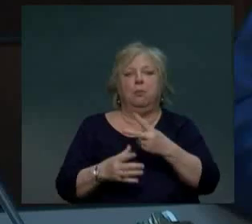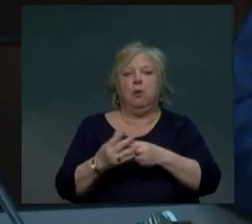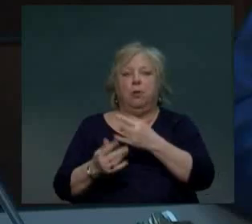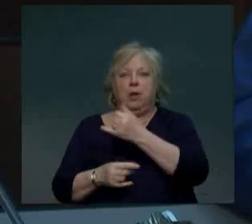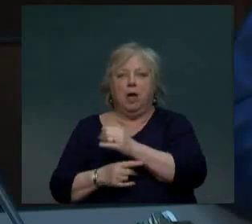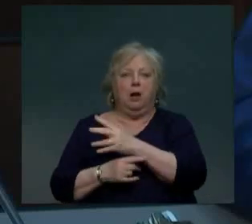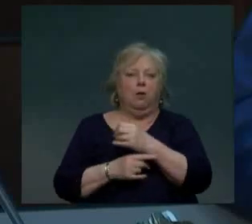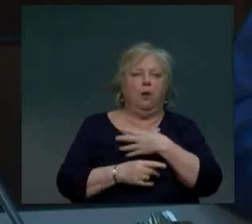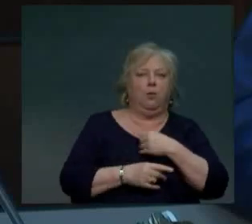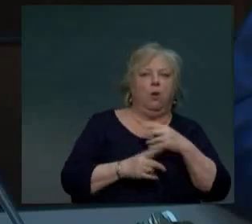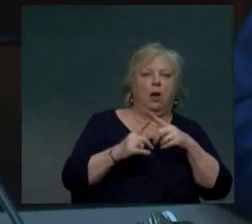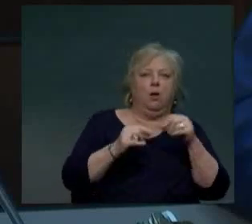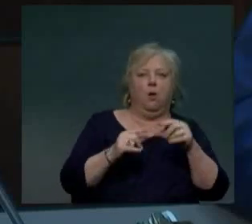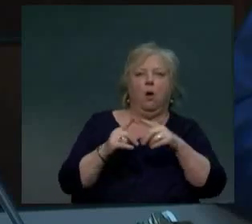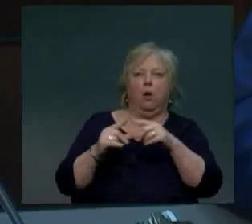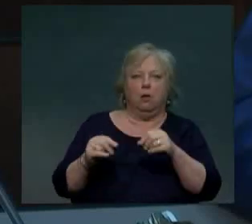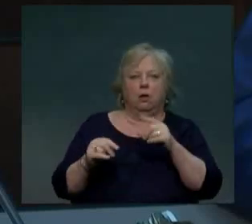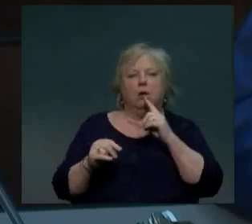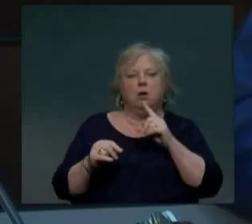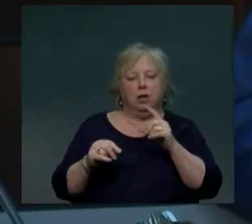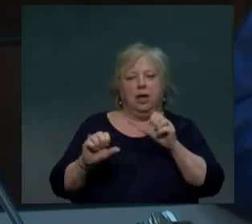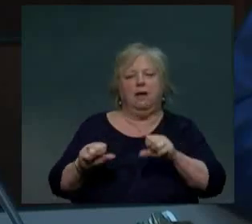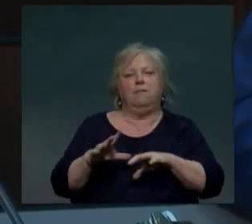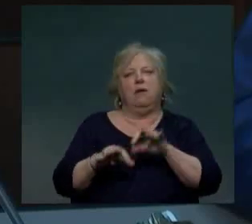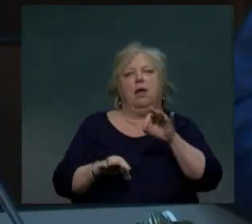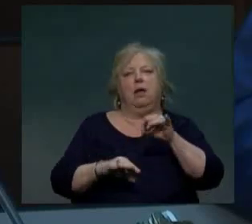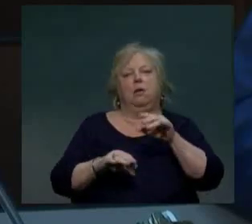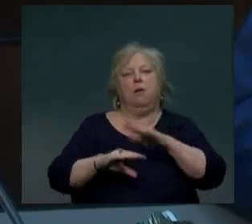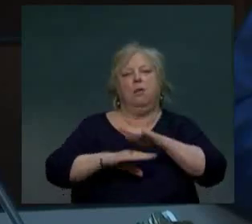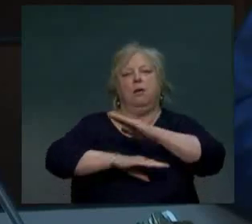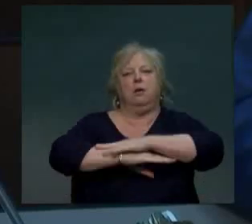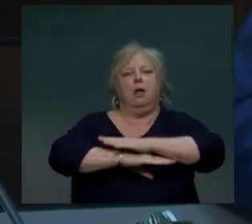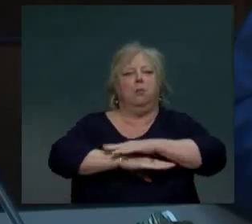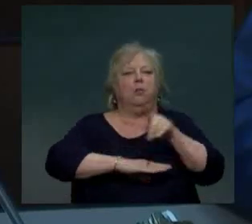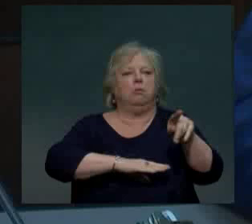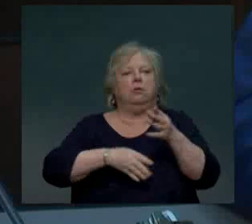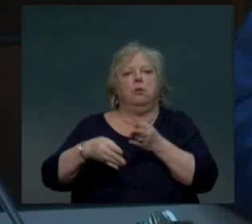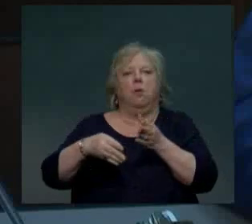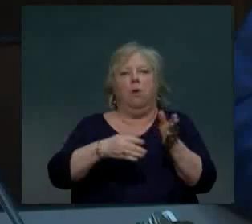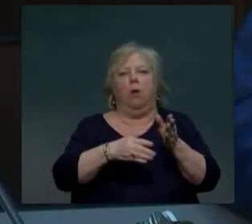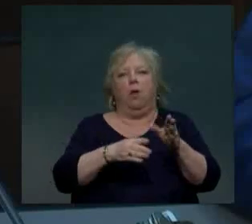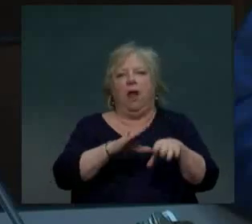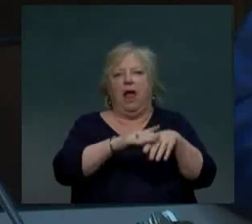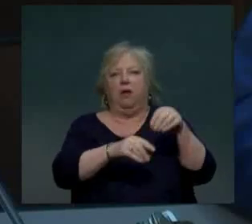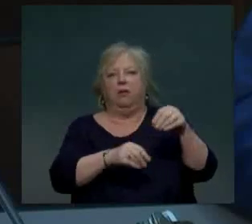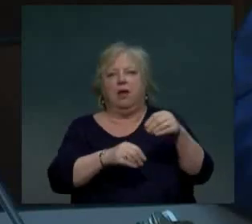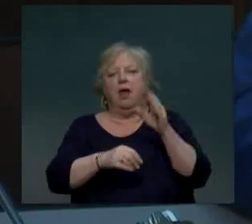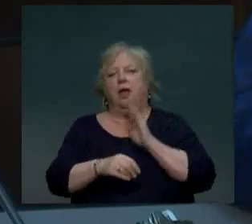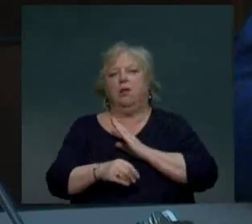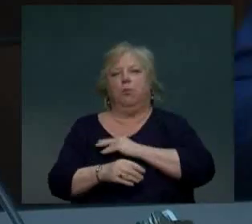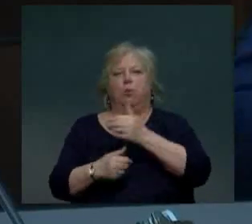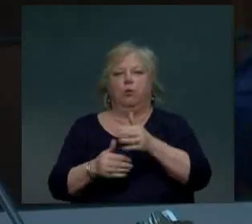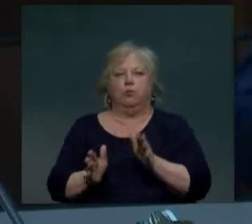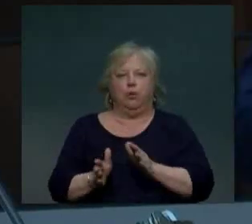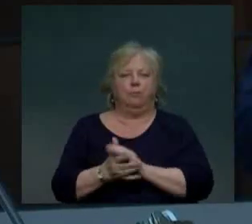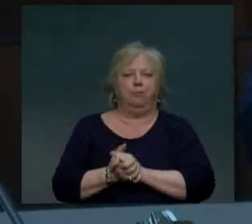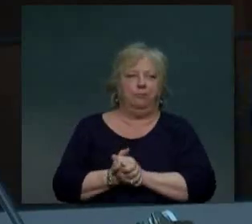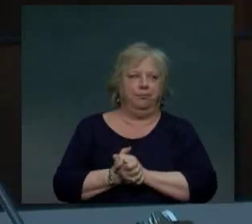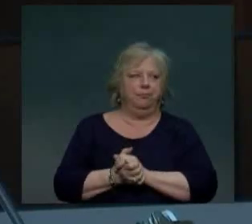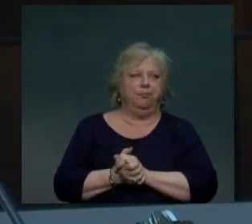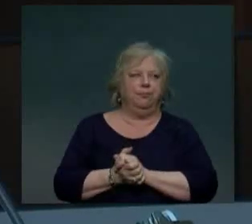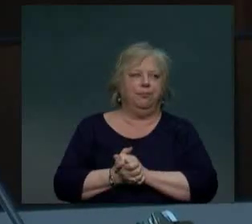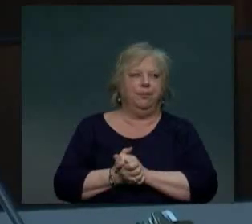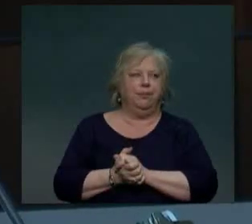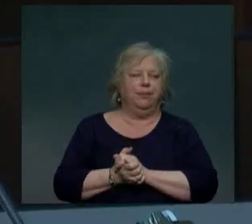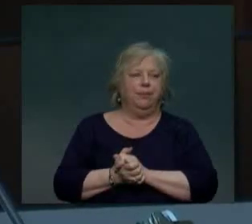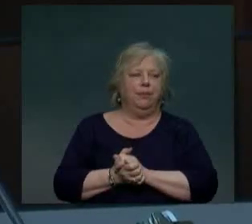and the white agenda items cards are available on the table in the hallway located outside of the board chambers. Again, this is